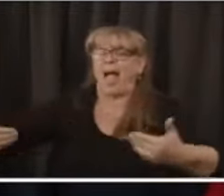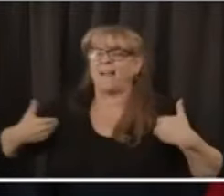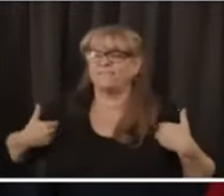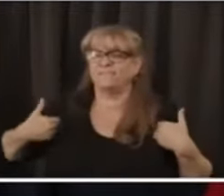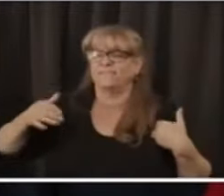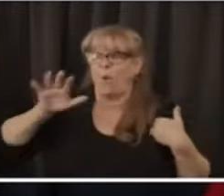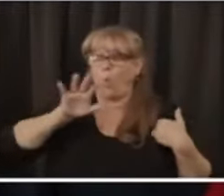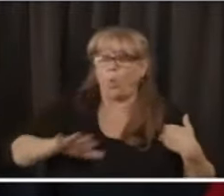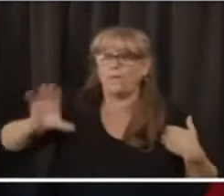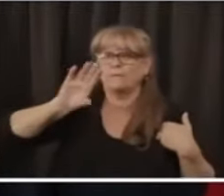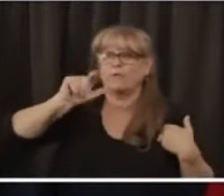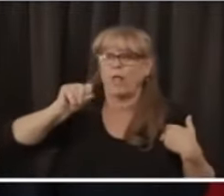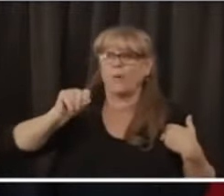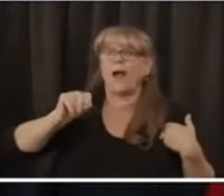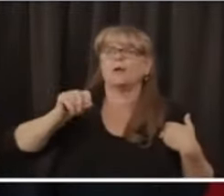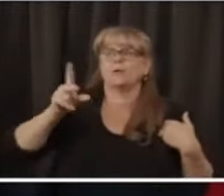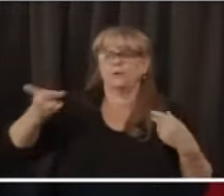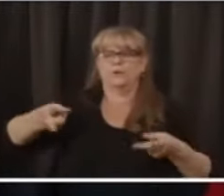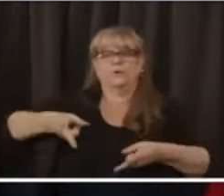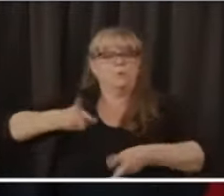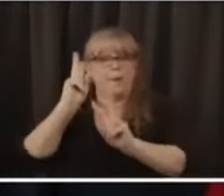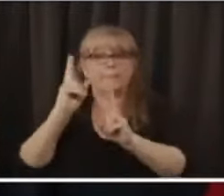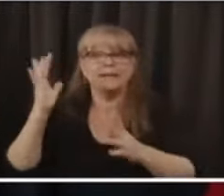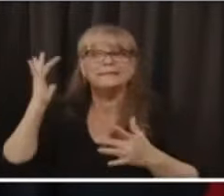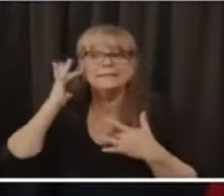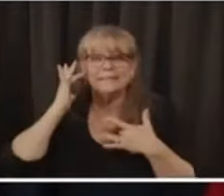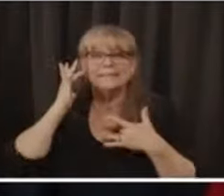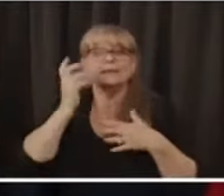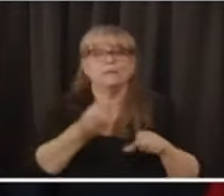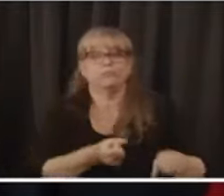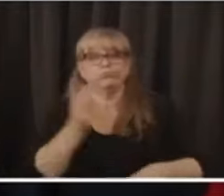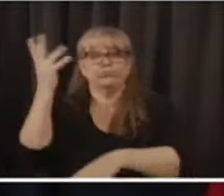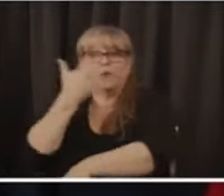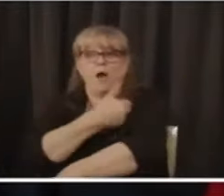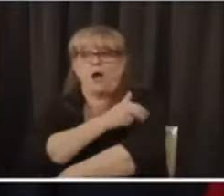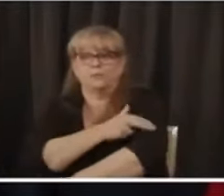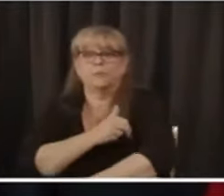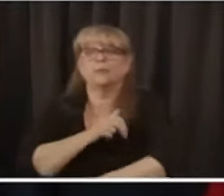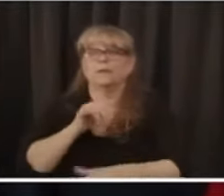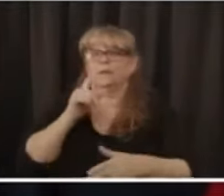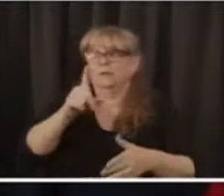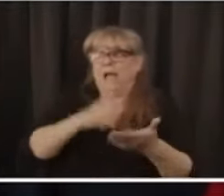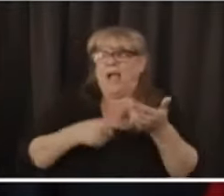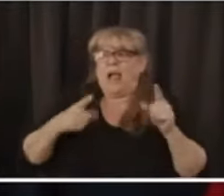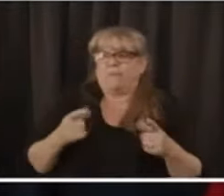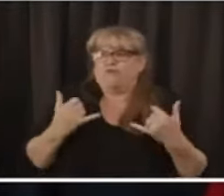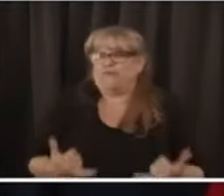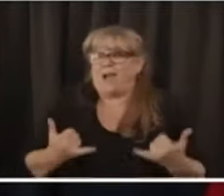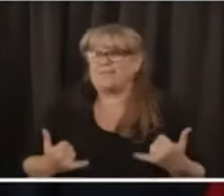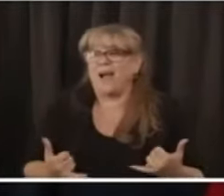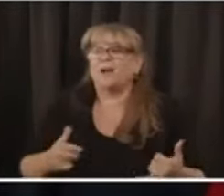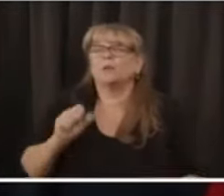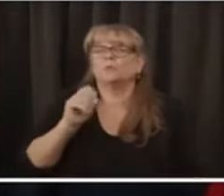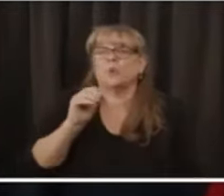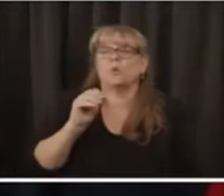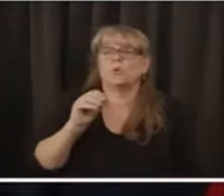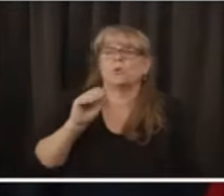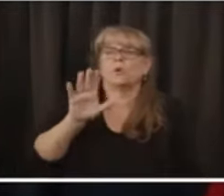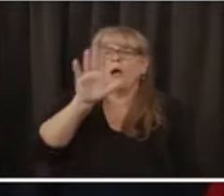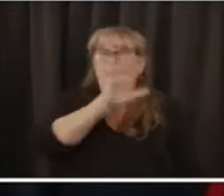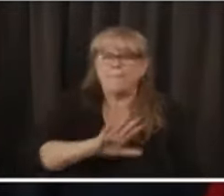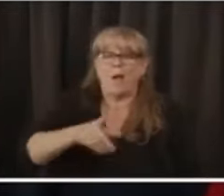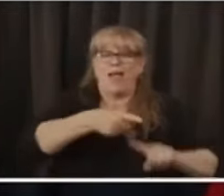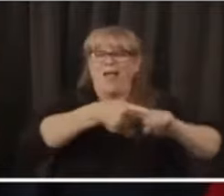severe illness, is more likely to result in hospitalization. And so that is likely playing out here, where we know that probably more than half of our cases in the state right